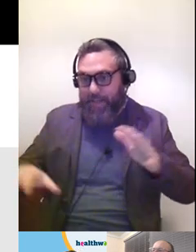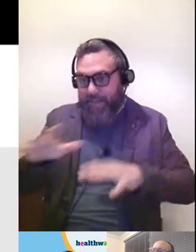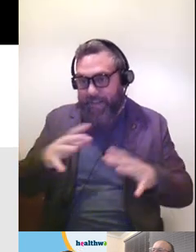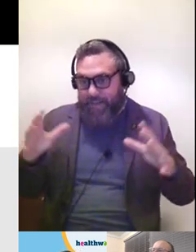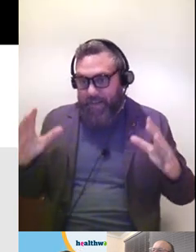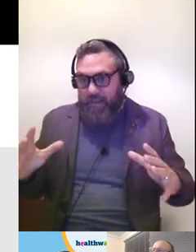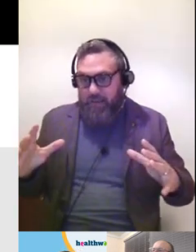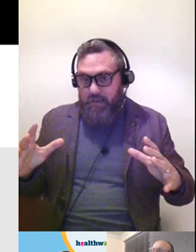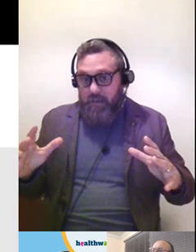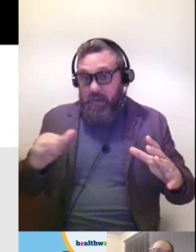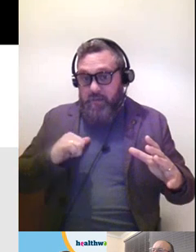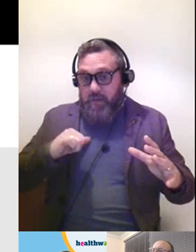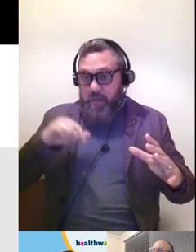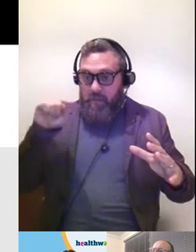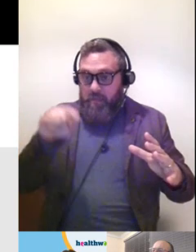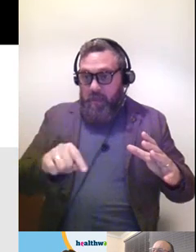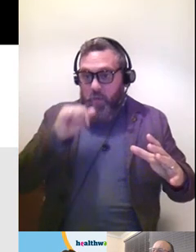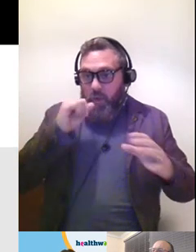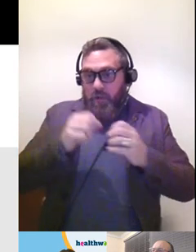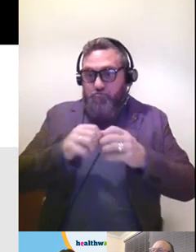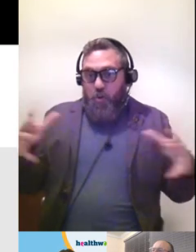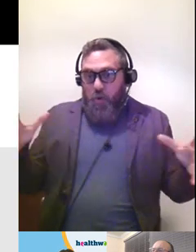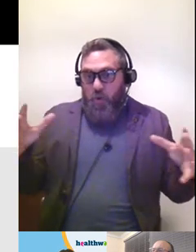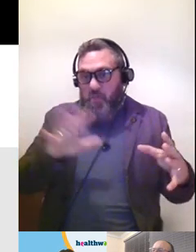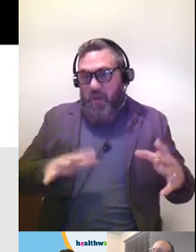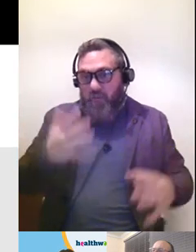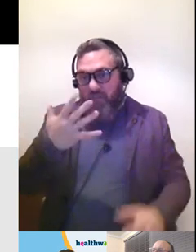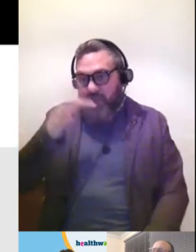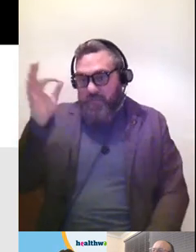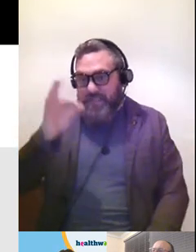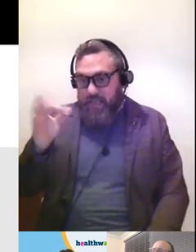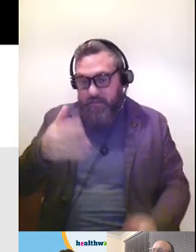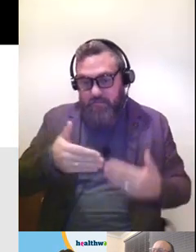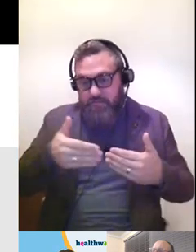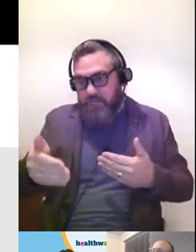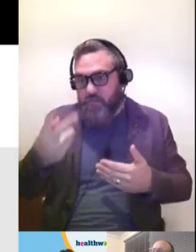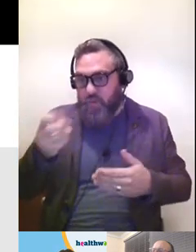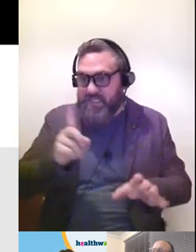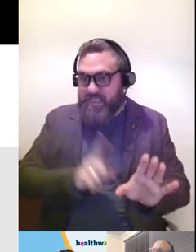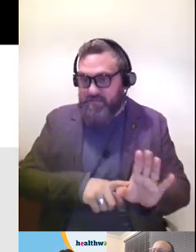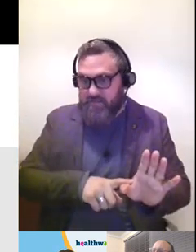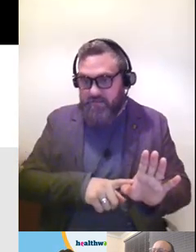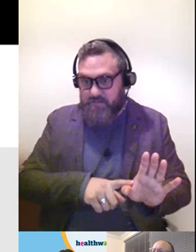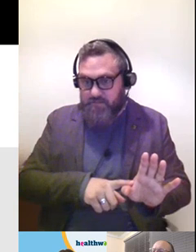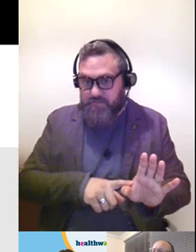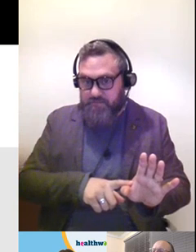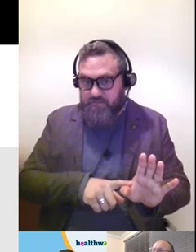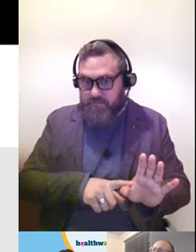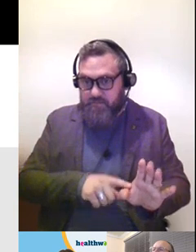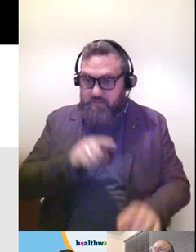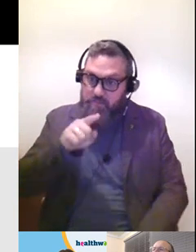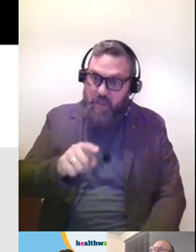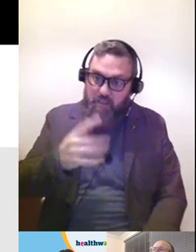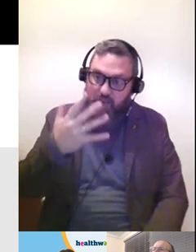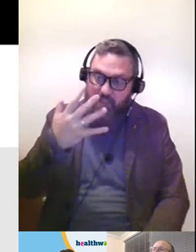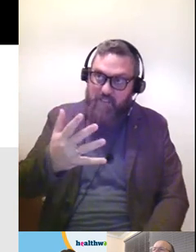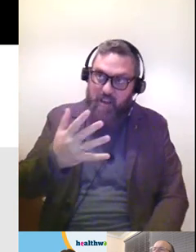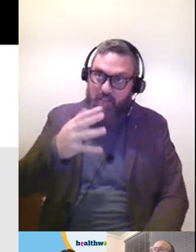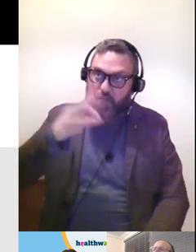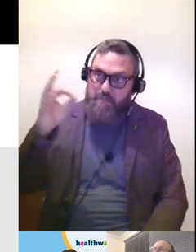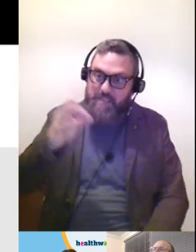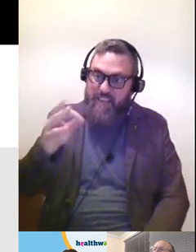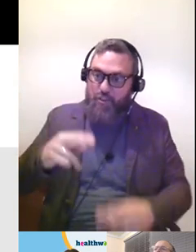We're expecting that population to grow by about 5% over the next 20 years. But that 5%